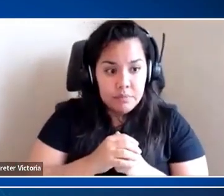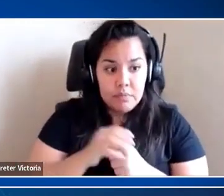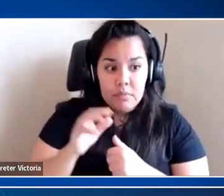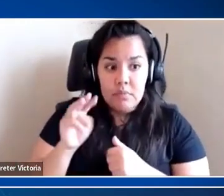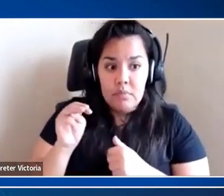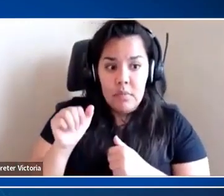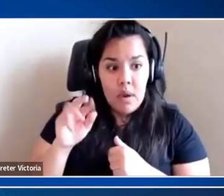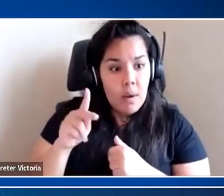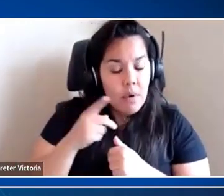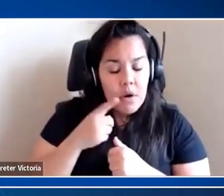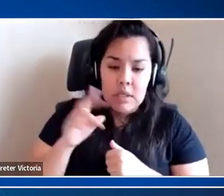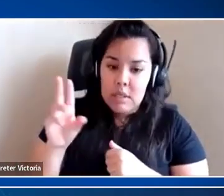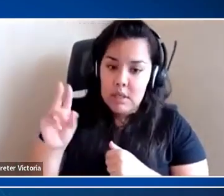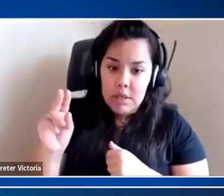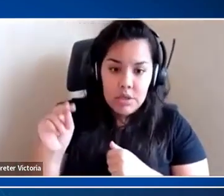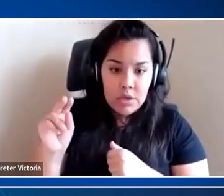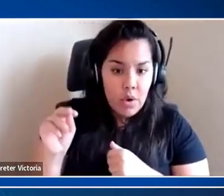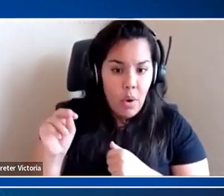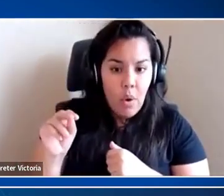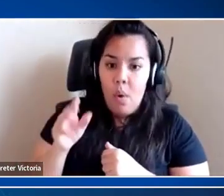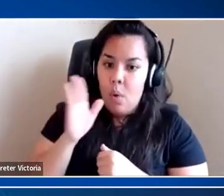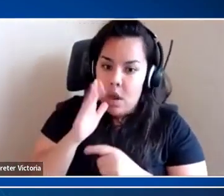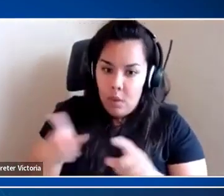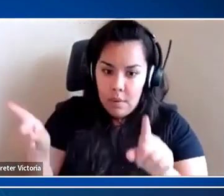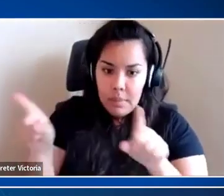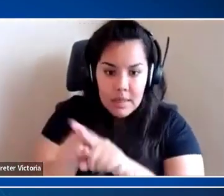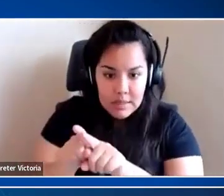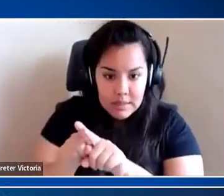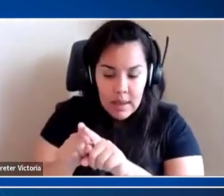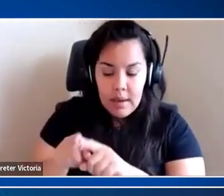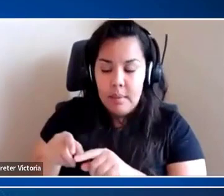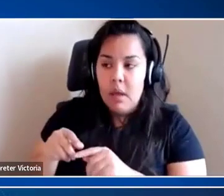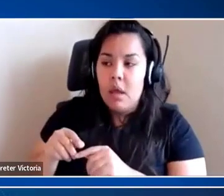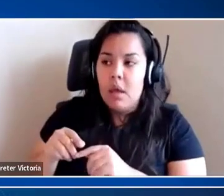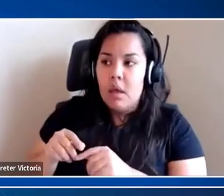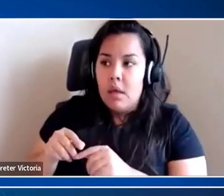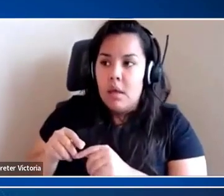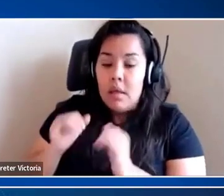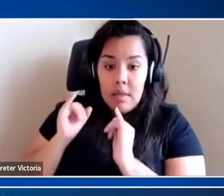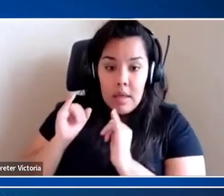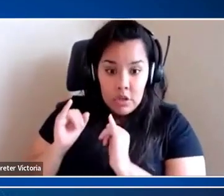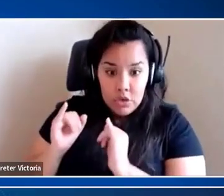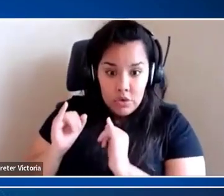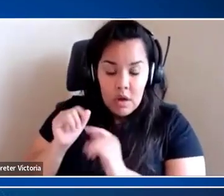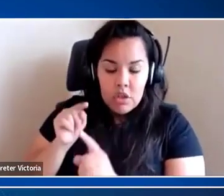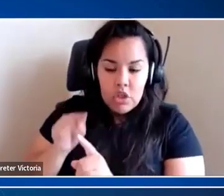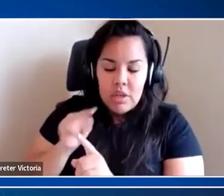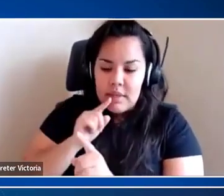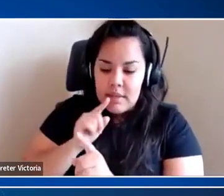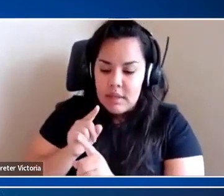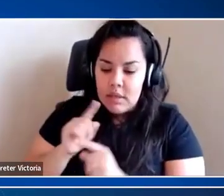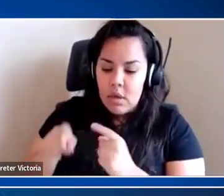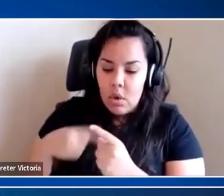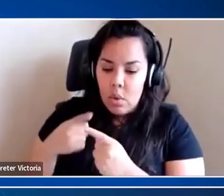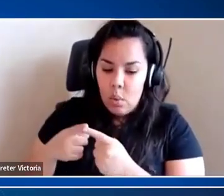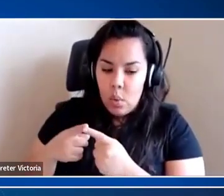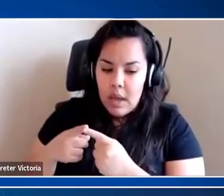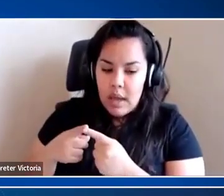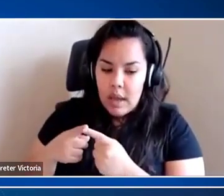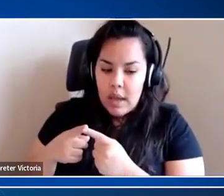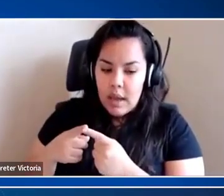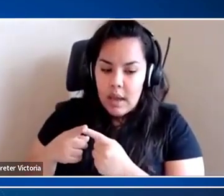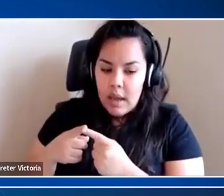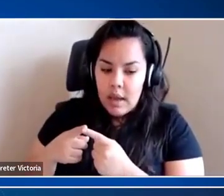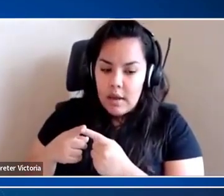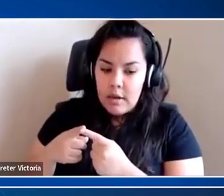No, so that'll be the same. The instructions are when judging the investigator who's